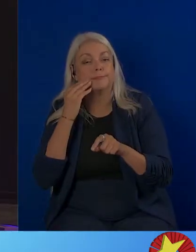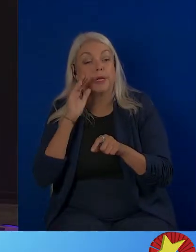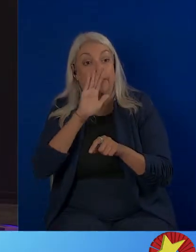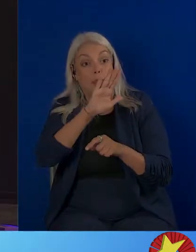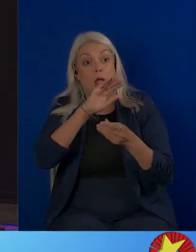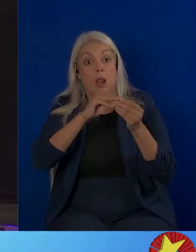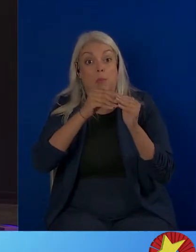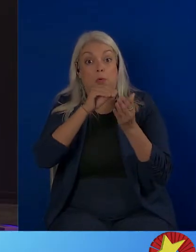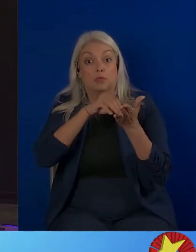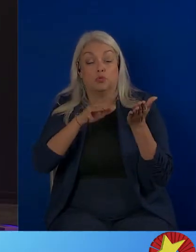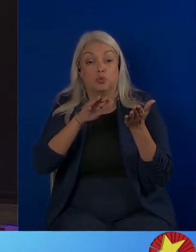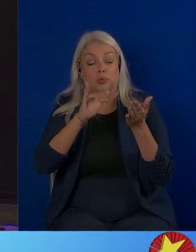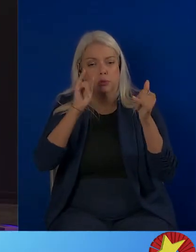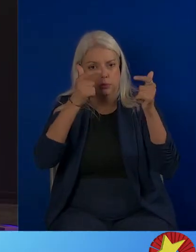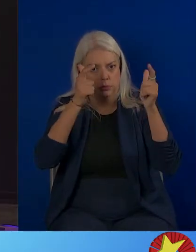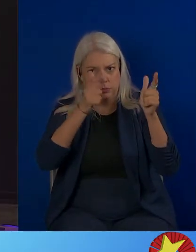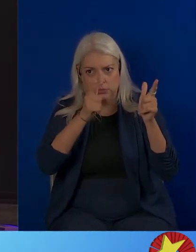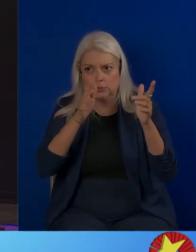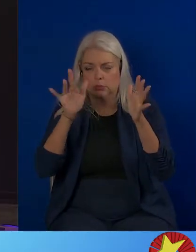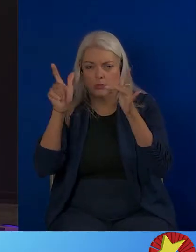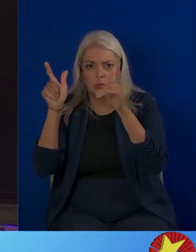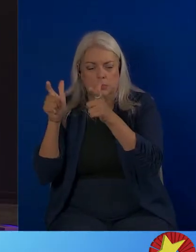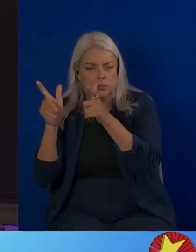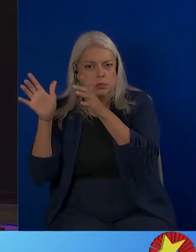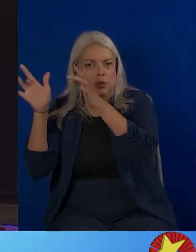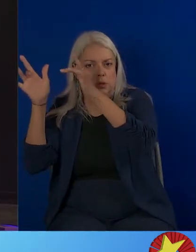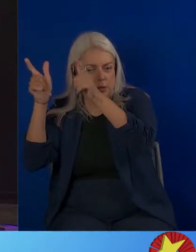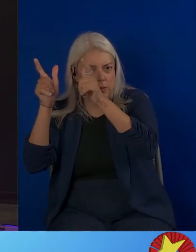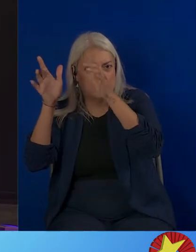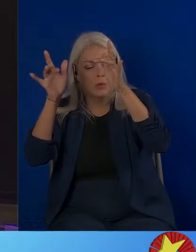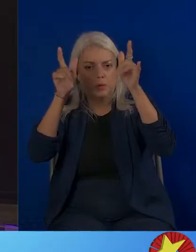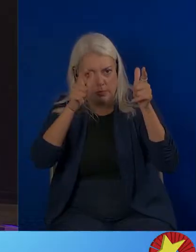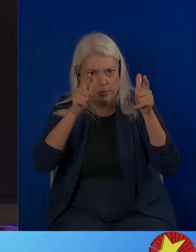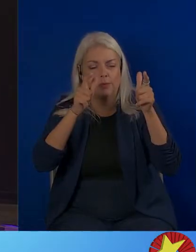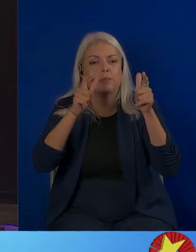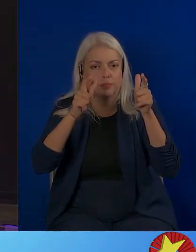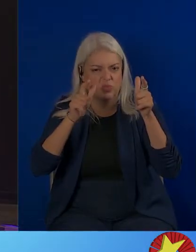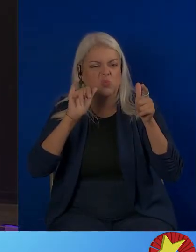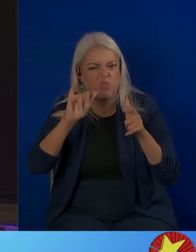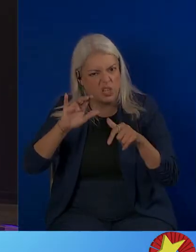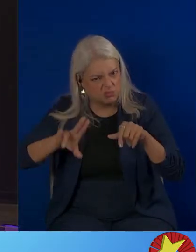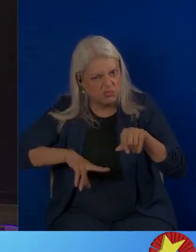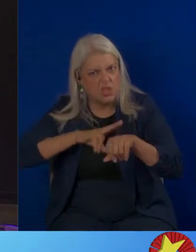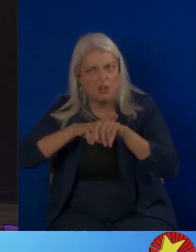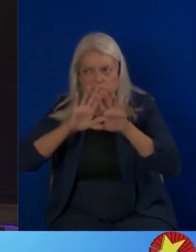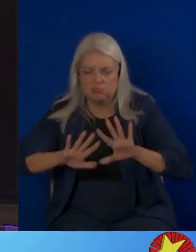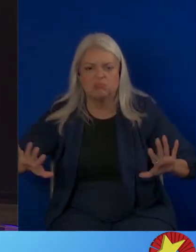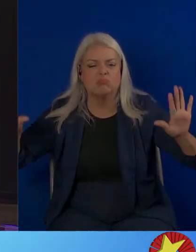they have enrolled in their school is declining.